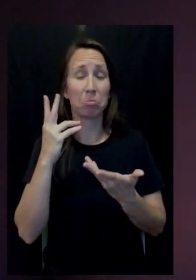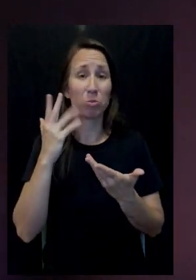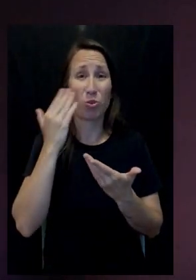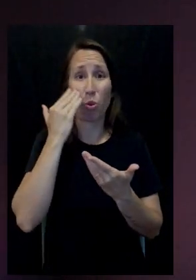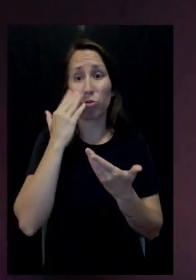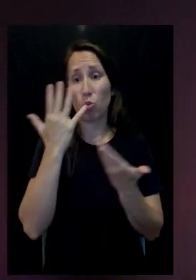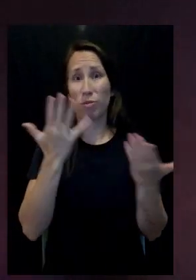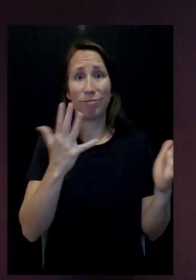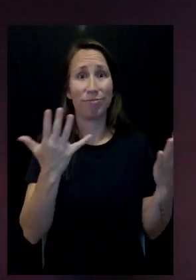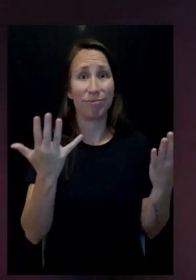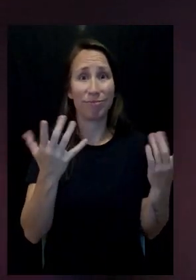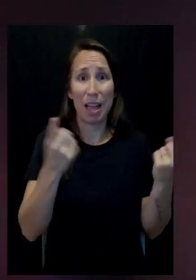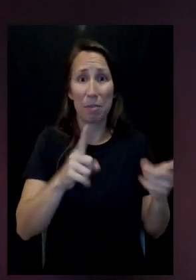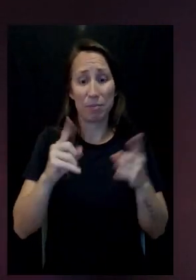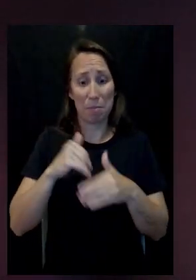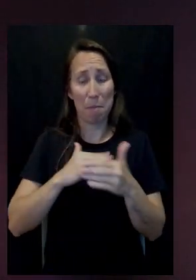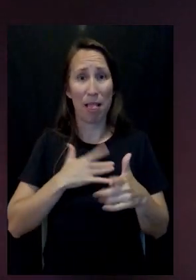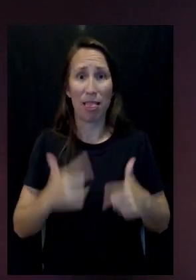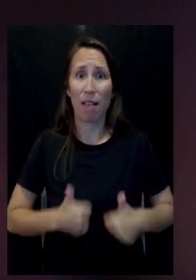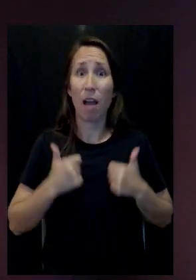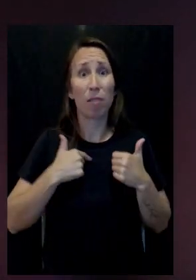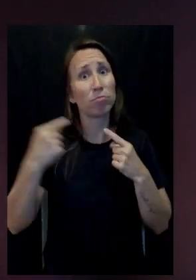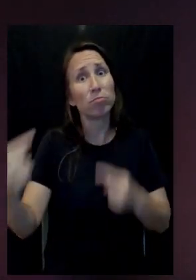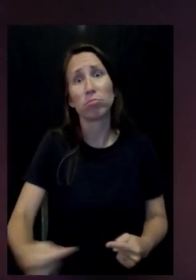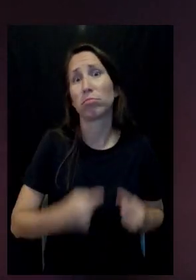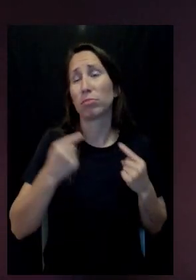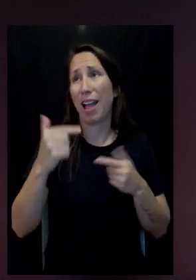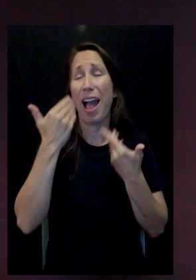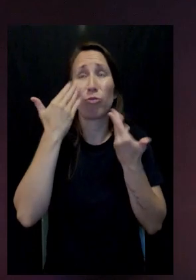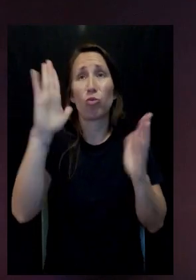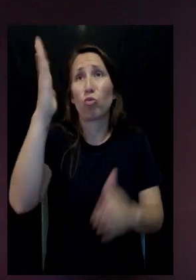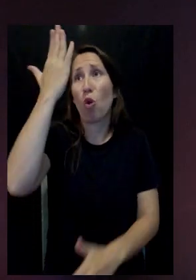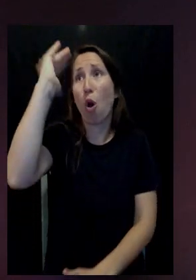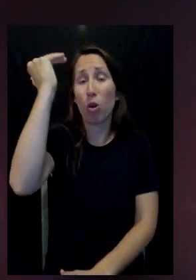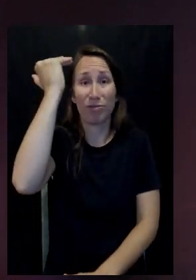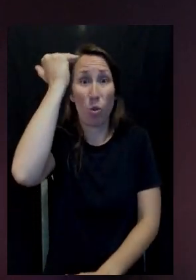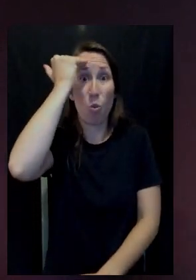in on me or has any idea about what's going on in my life. I'm in a struggle right now